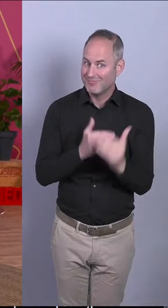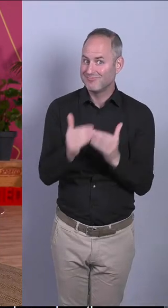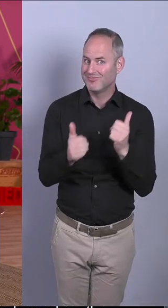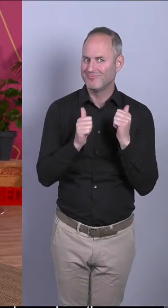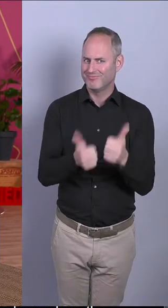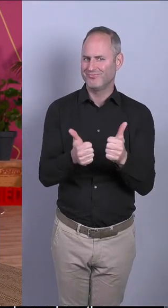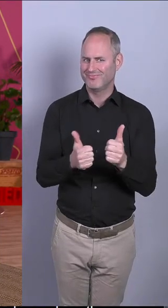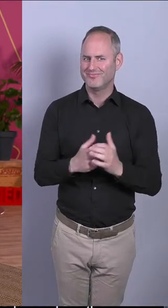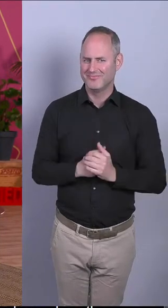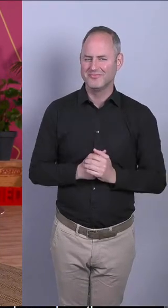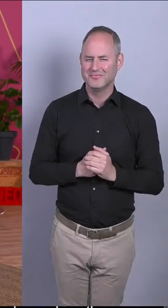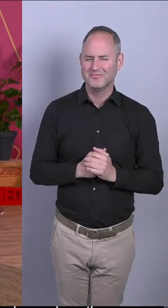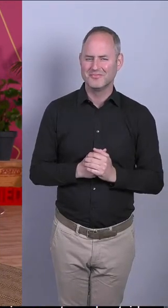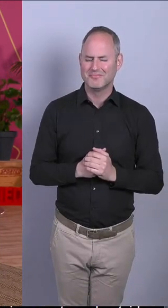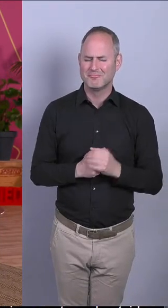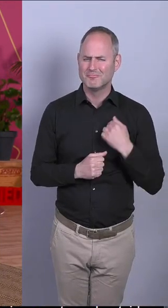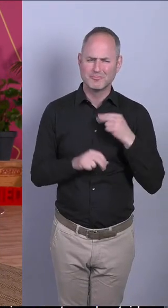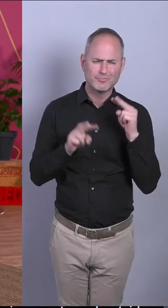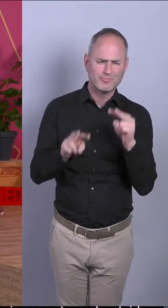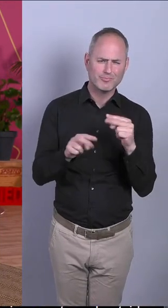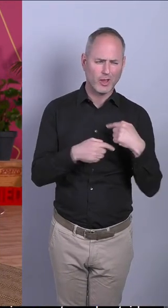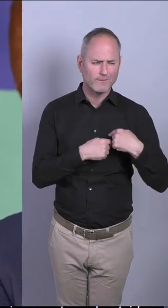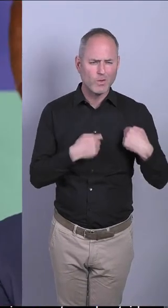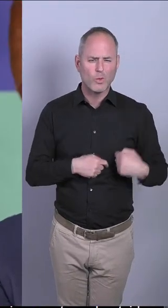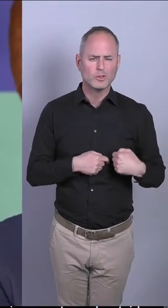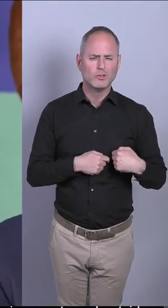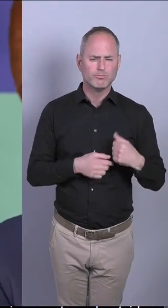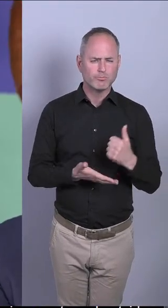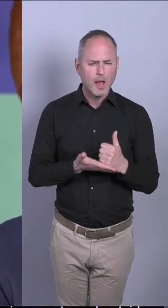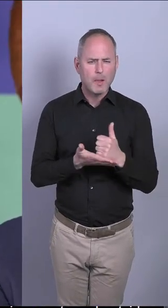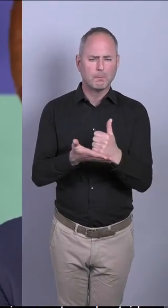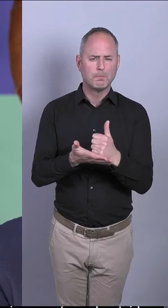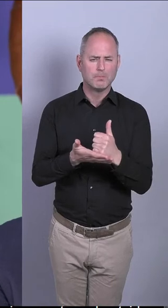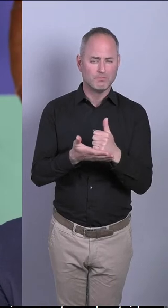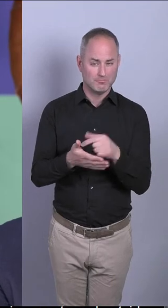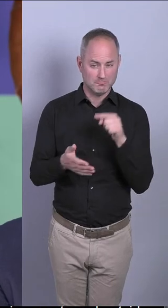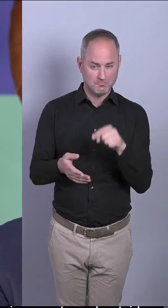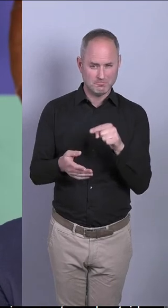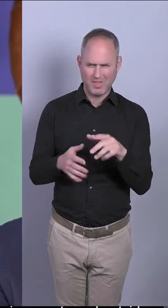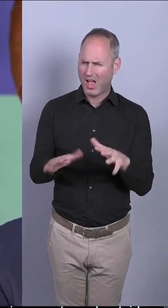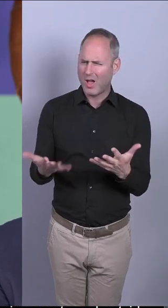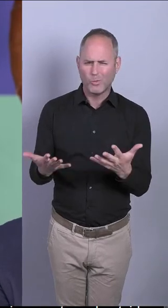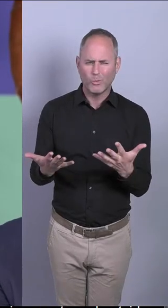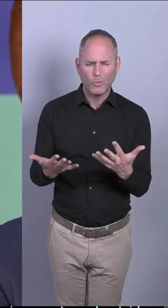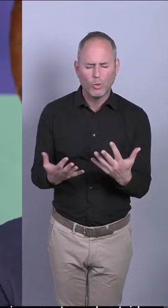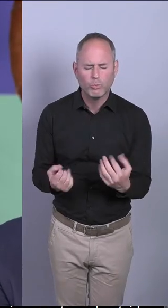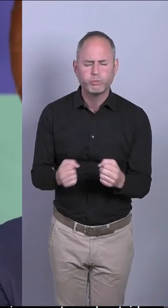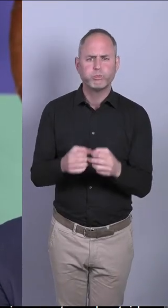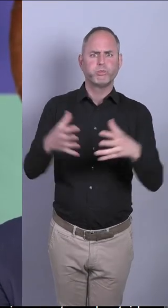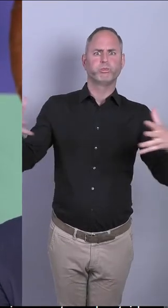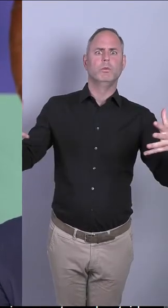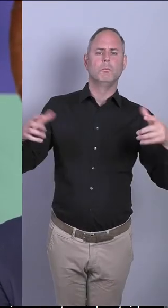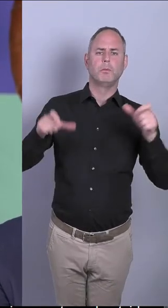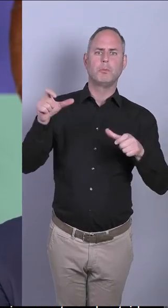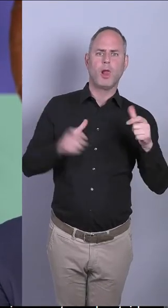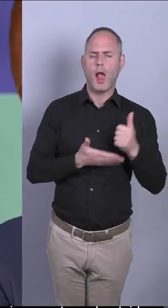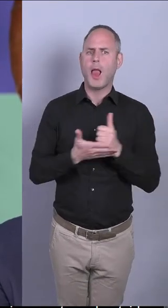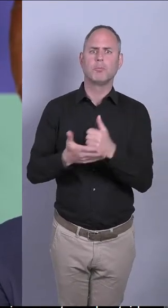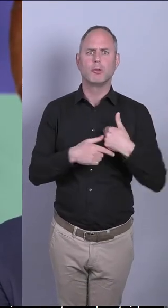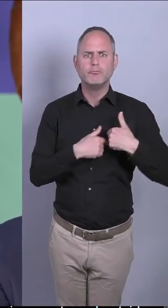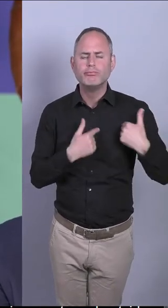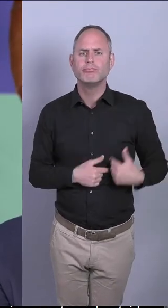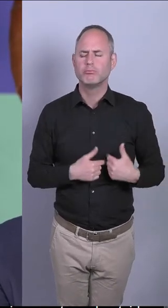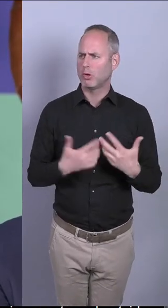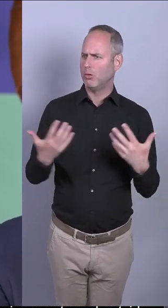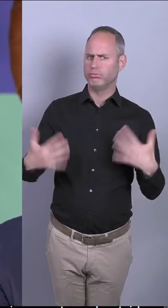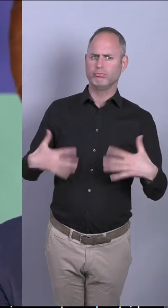think is needed to help volunteering? What is the opportunity that we have now? Well, recognition,